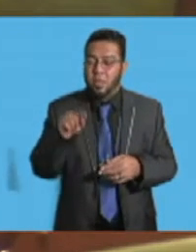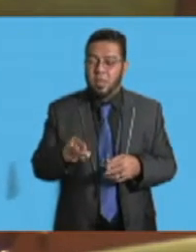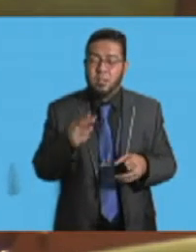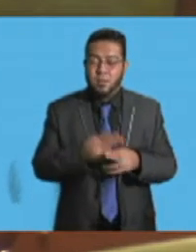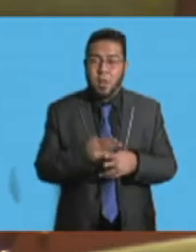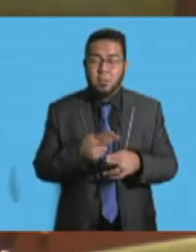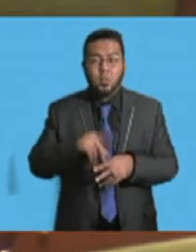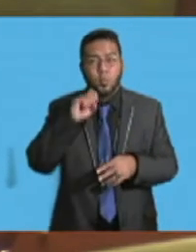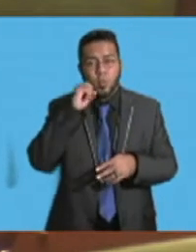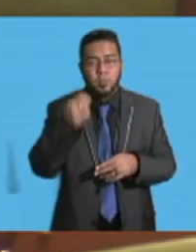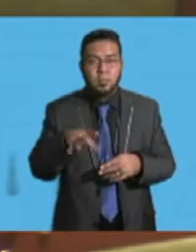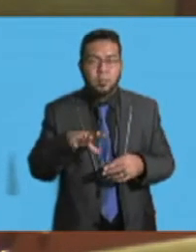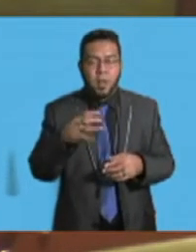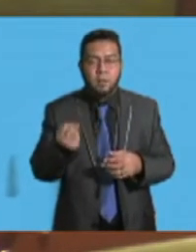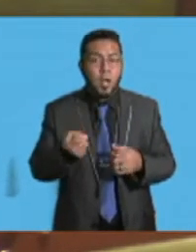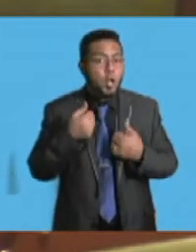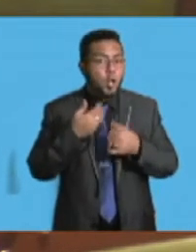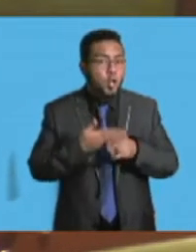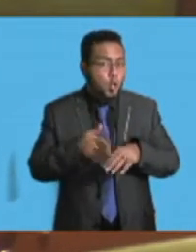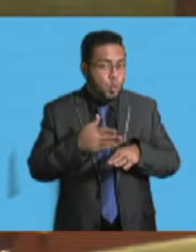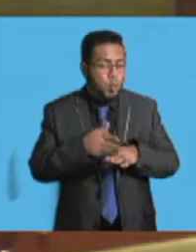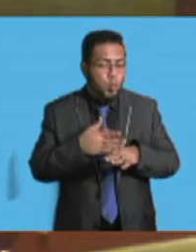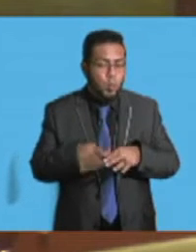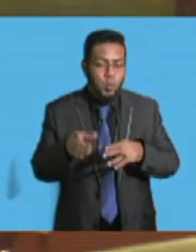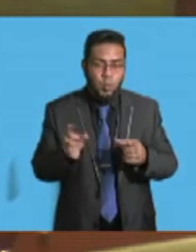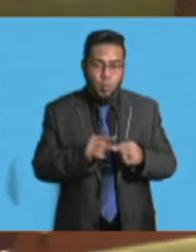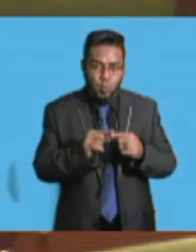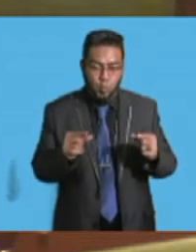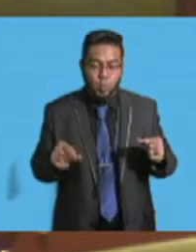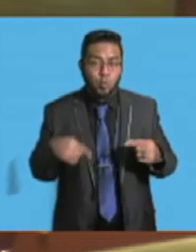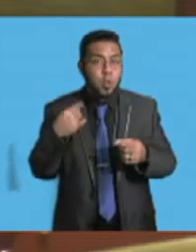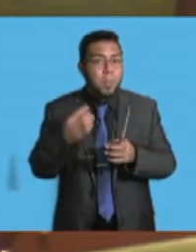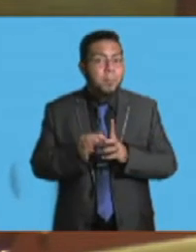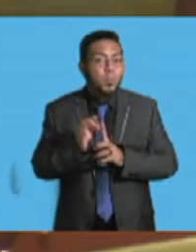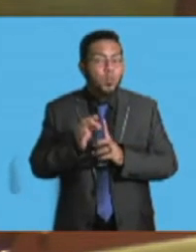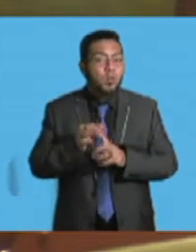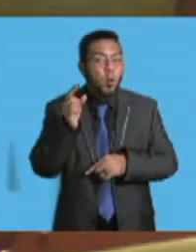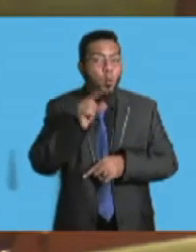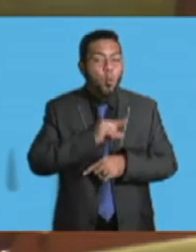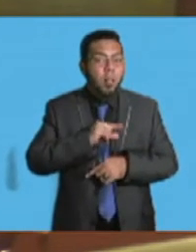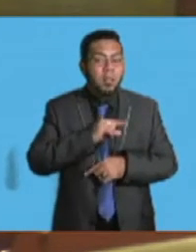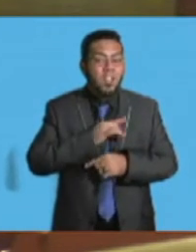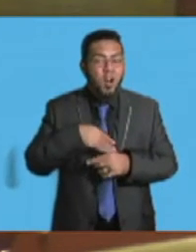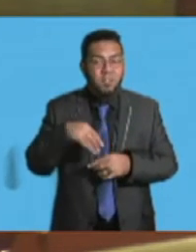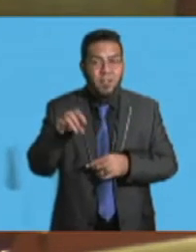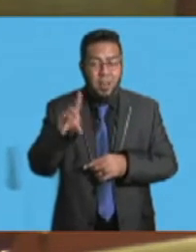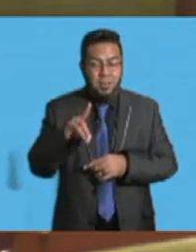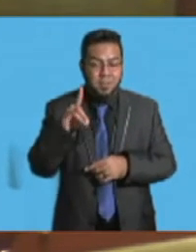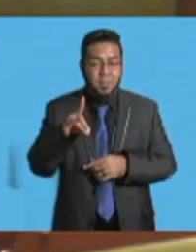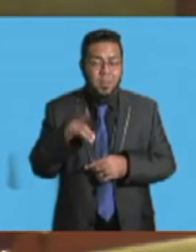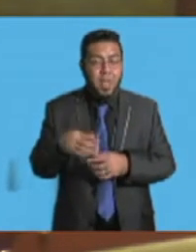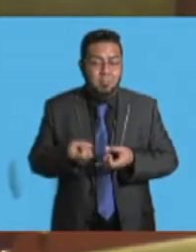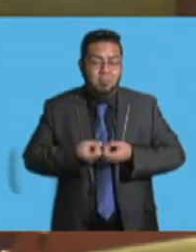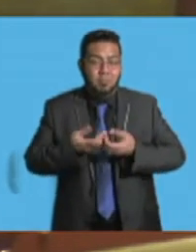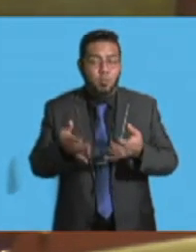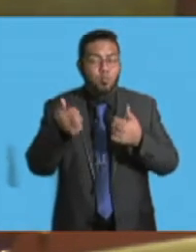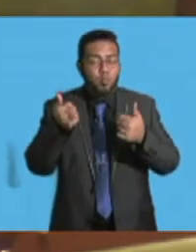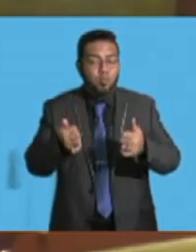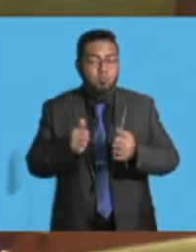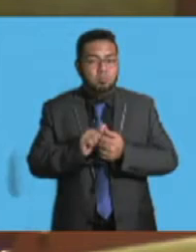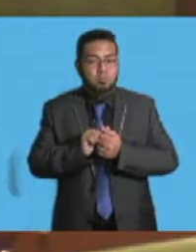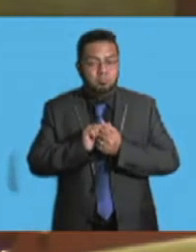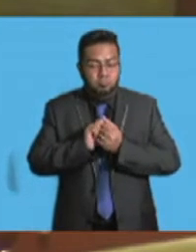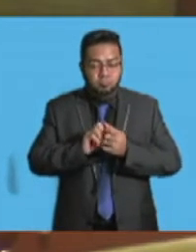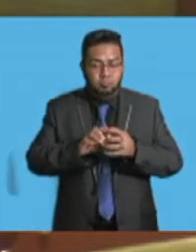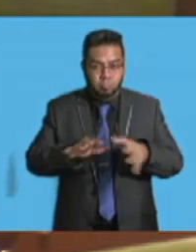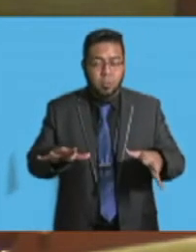will be supplied with new genetics from the government research station to improve quality of stock and later supply good breeding stock to the commercial